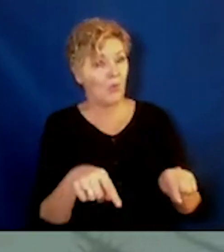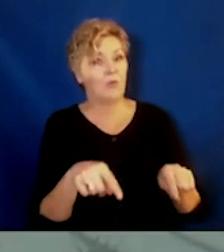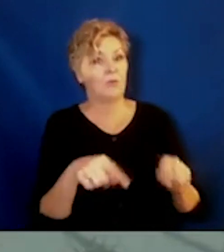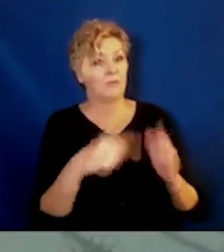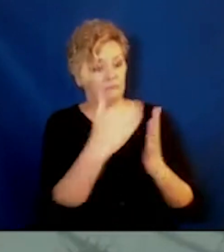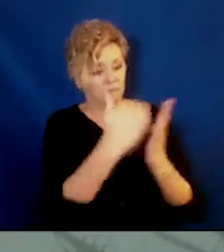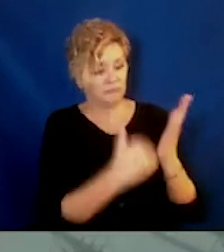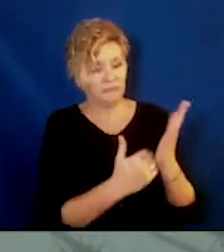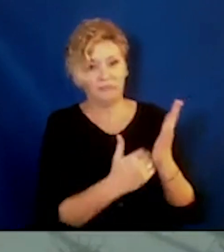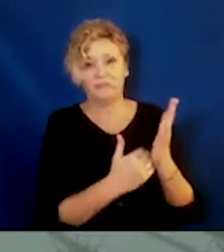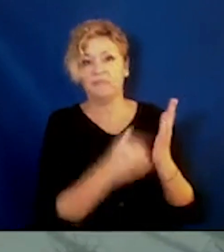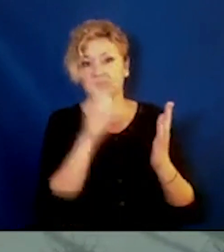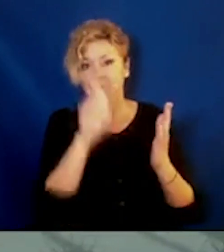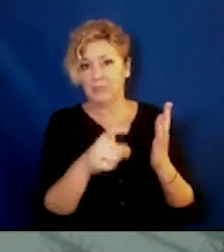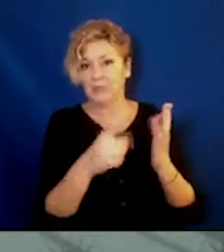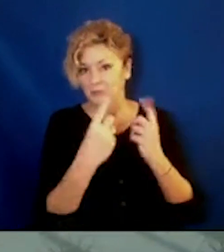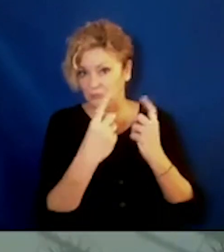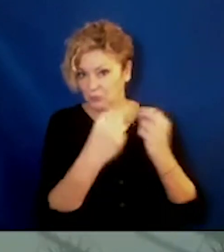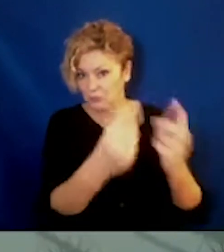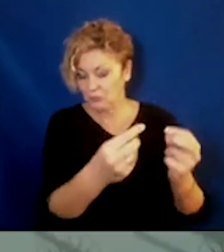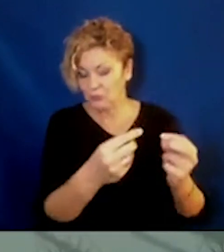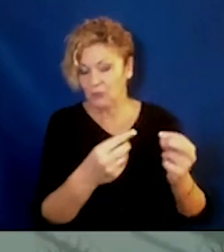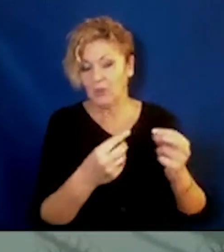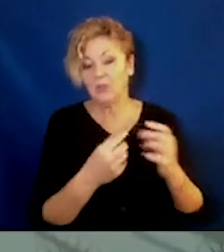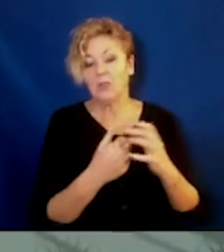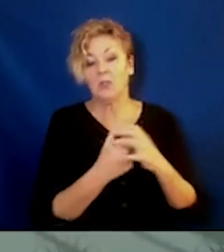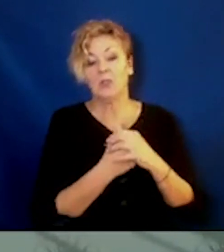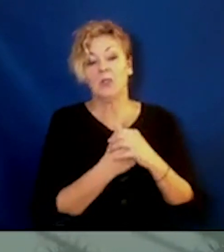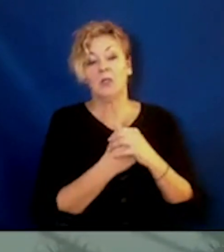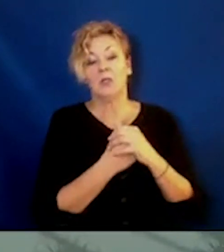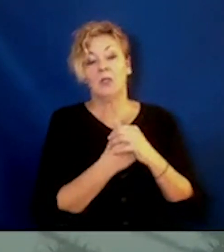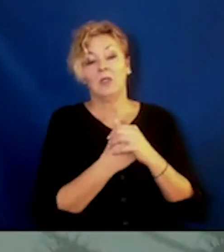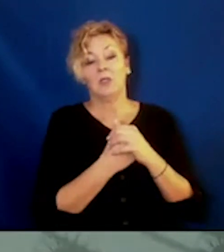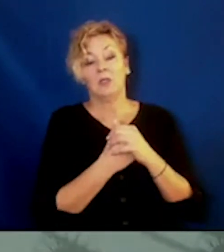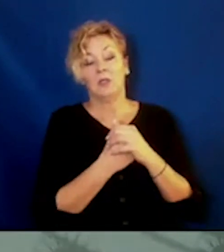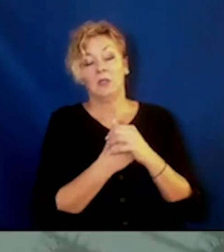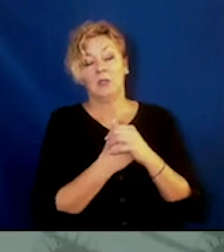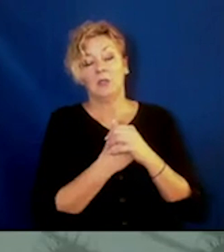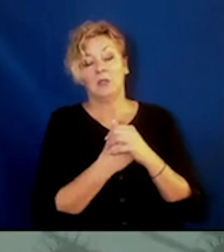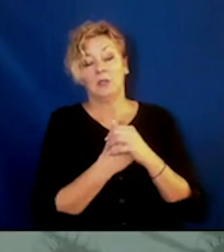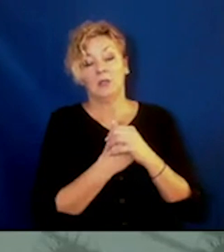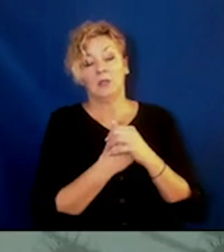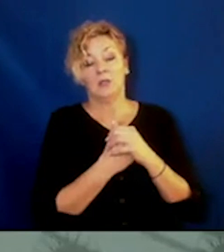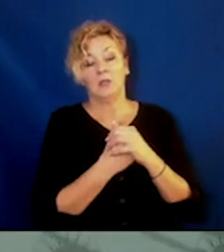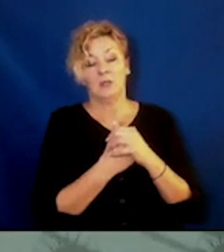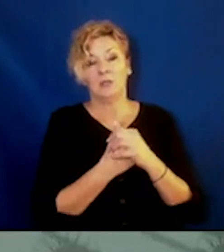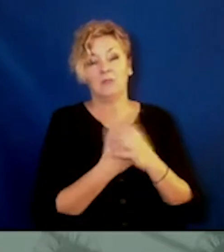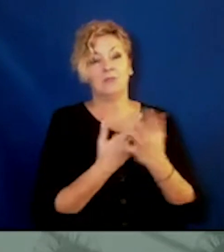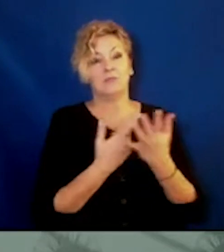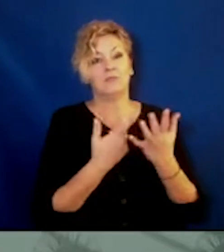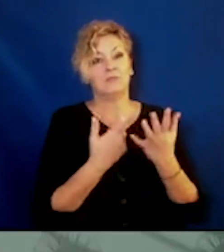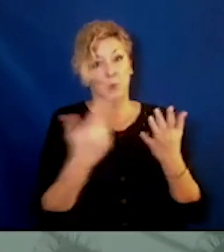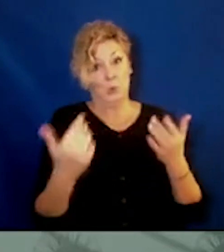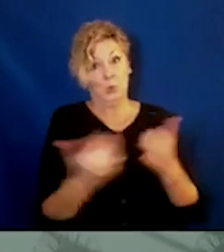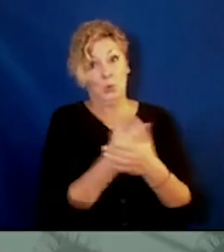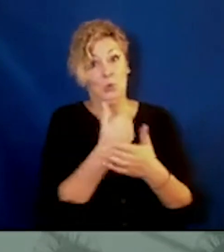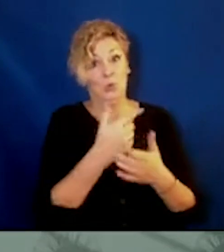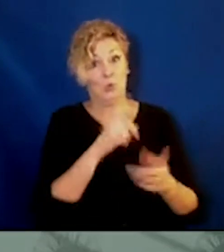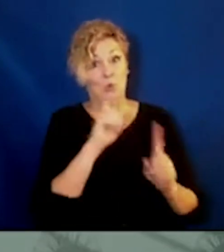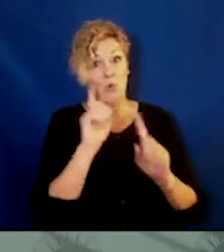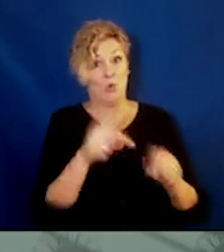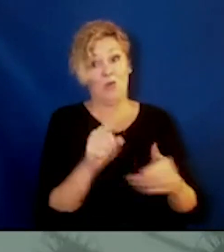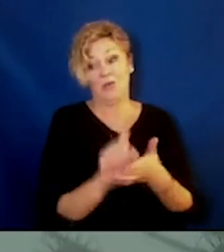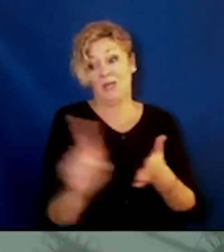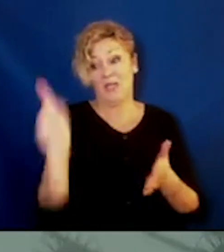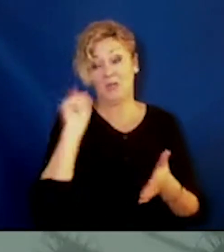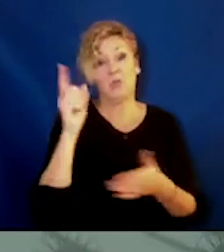are ignoring orders. So what next if people are not following the orders that are already in place? Well, thank you.